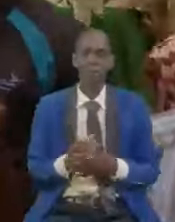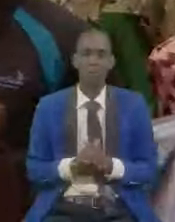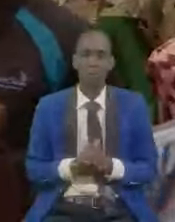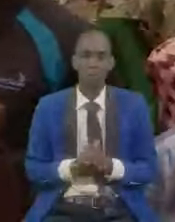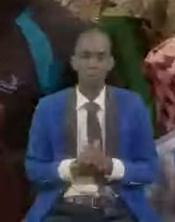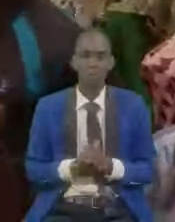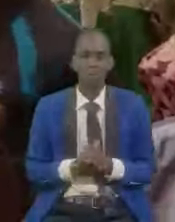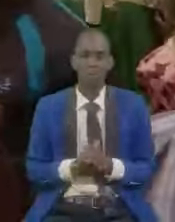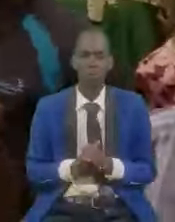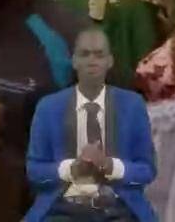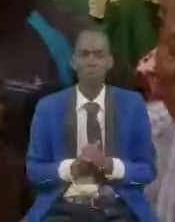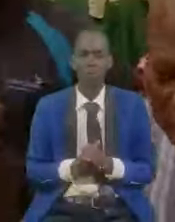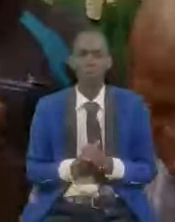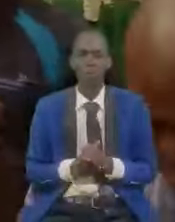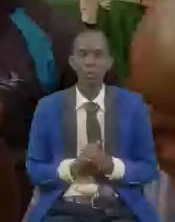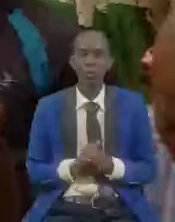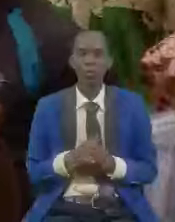of the sinner's